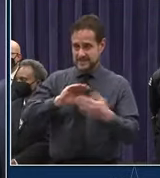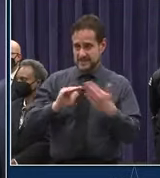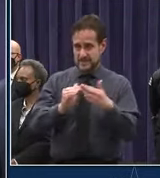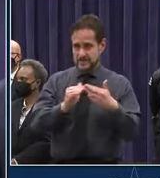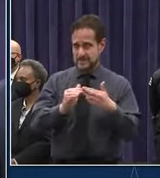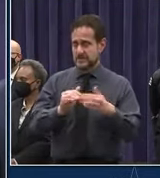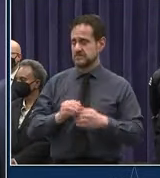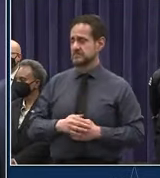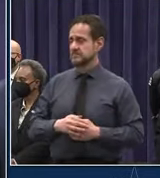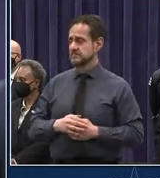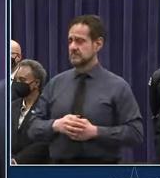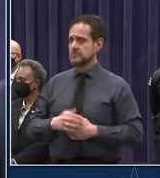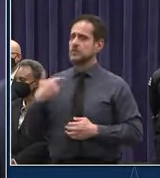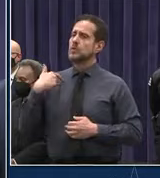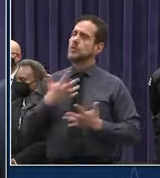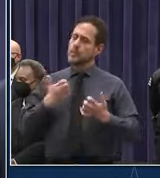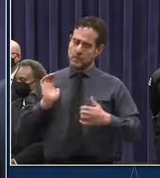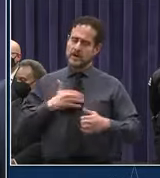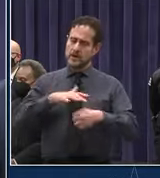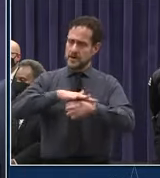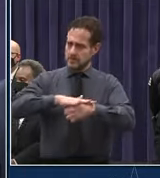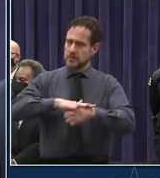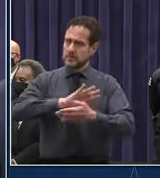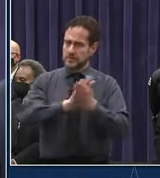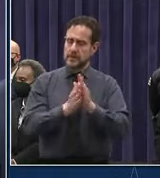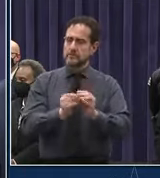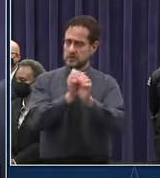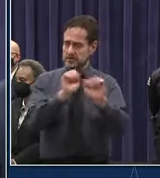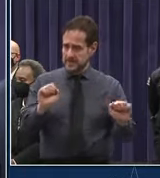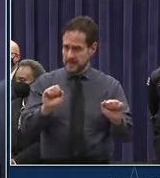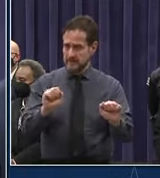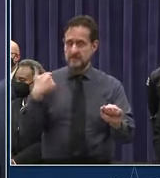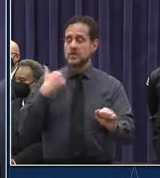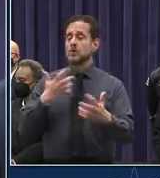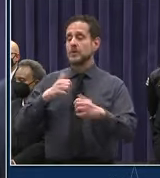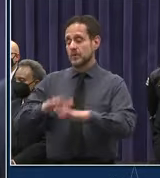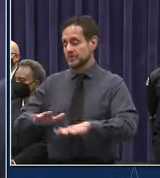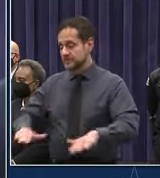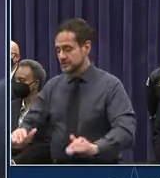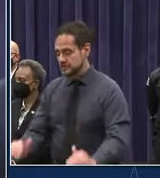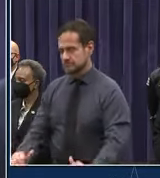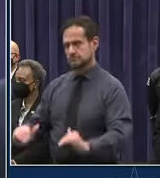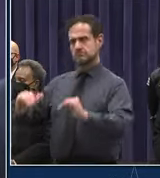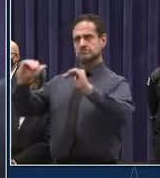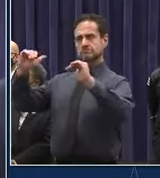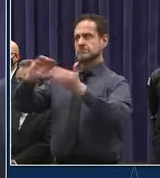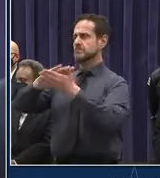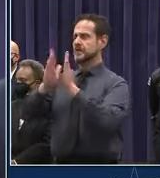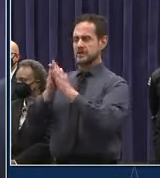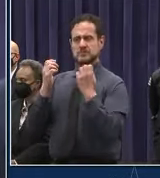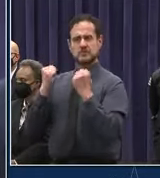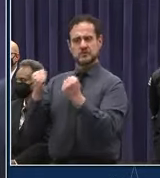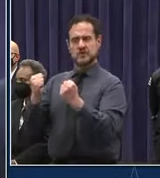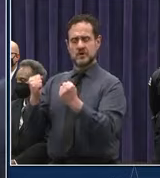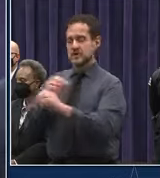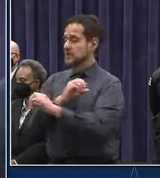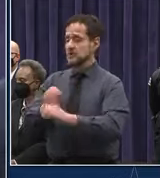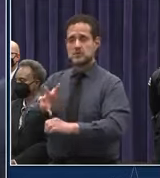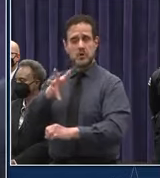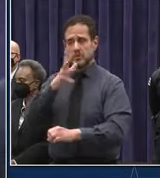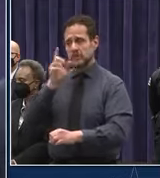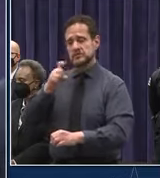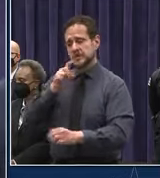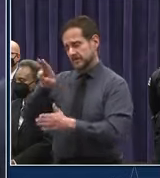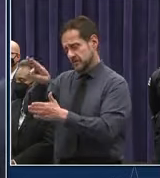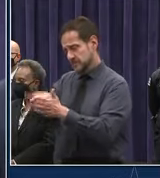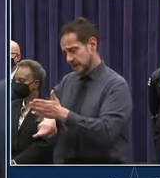We want safer neighborhoods. We want our kids to grow big and strong. No mother should have to bury their own child.